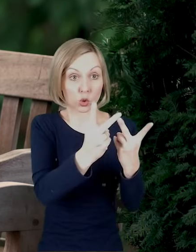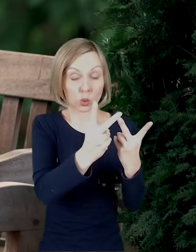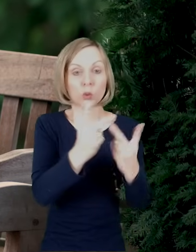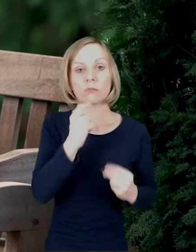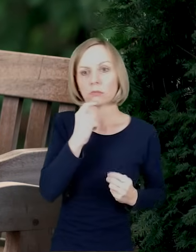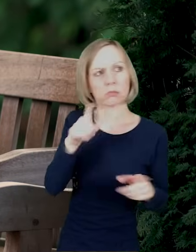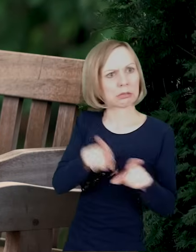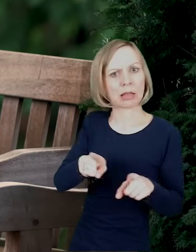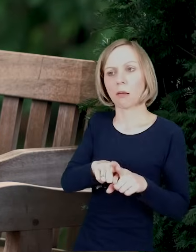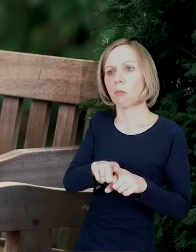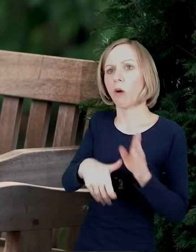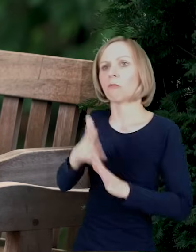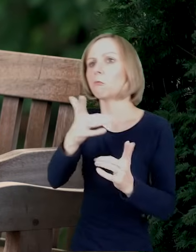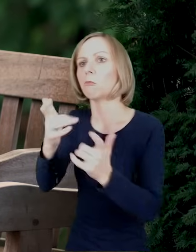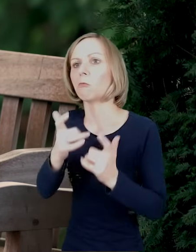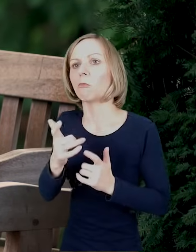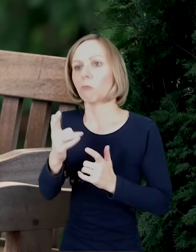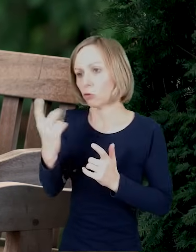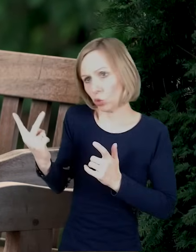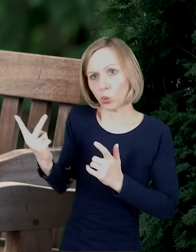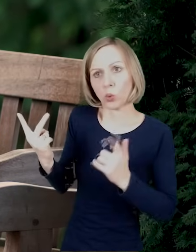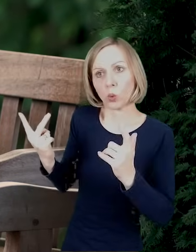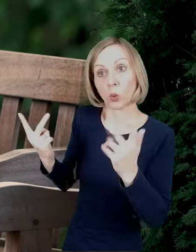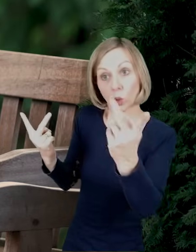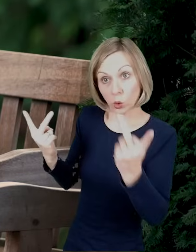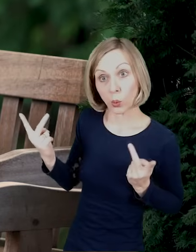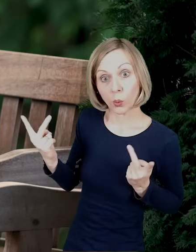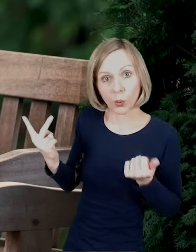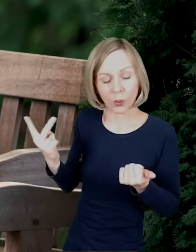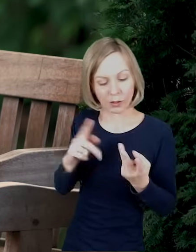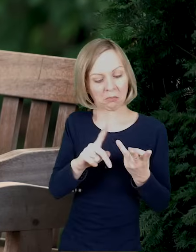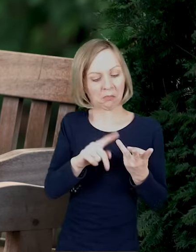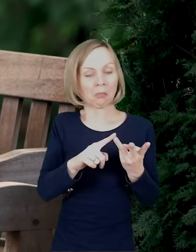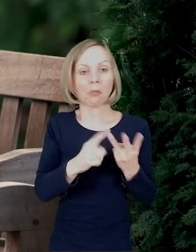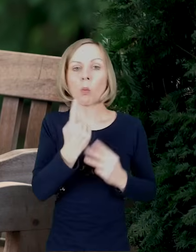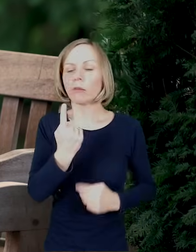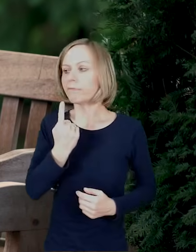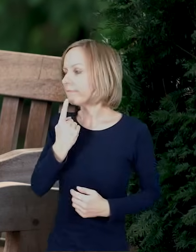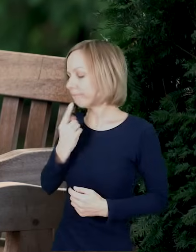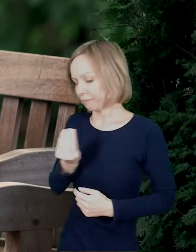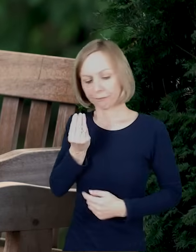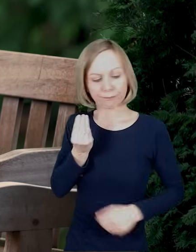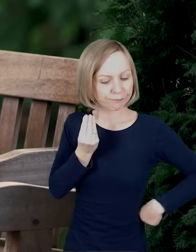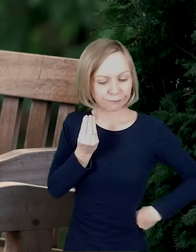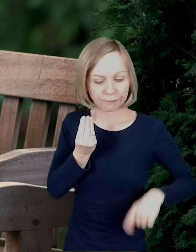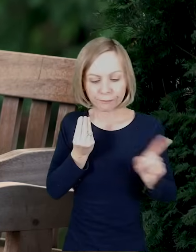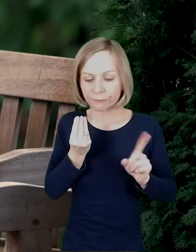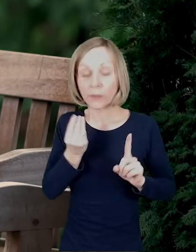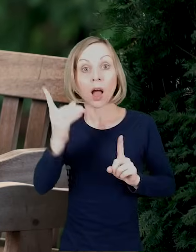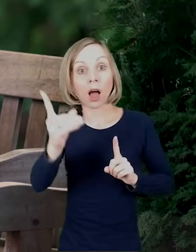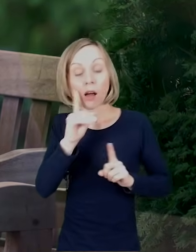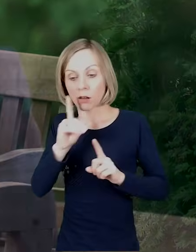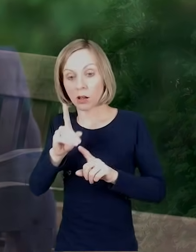made 2 more talents. But the one who had received the 1 talent went off and dug a hole in the ground and hid his master's